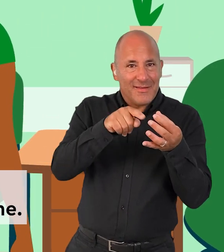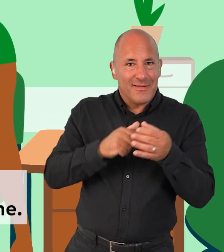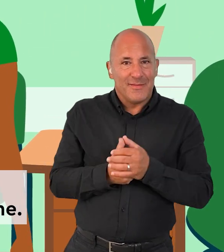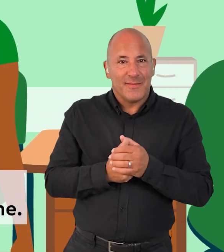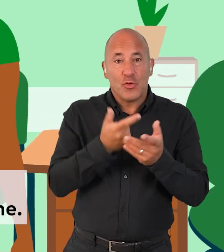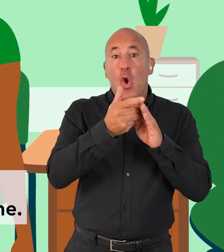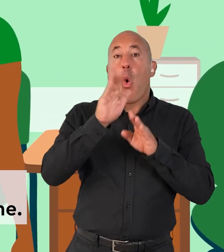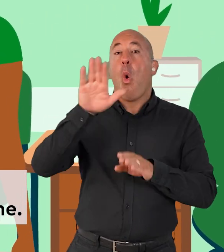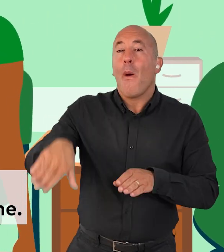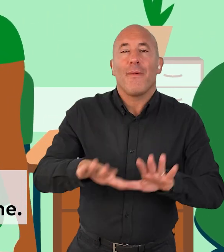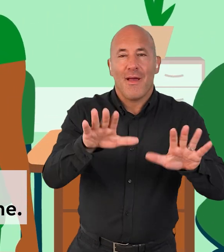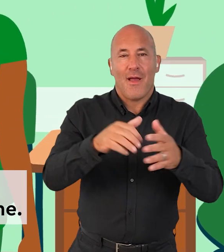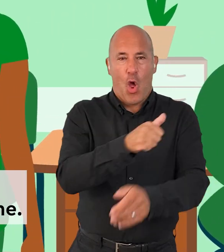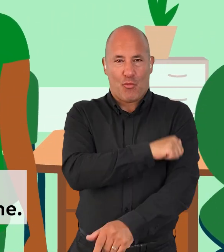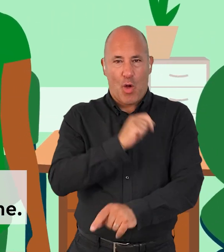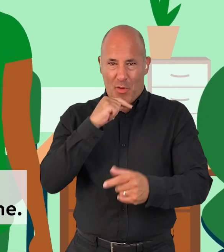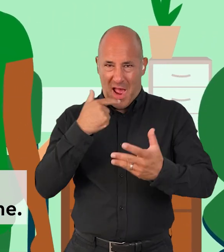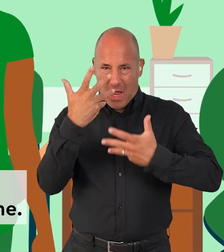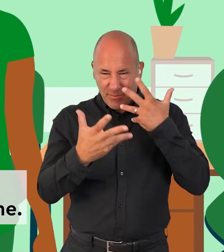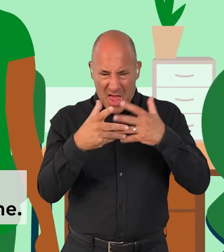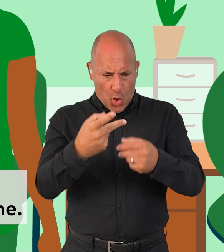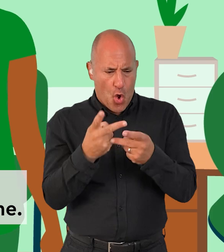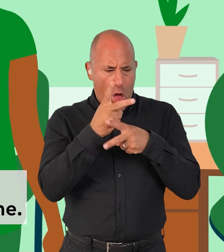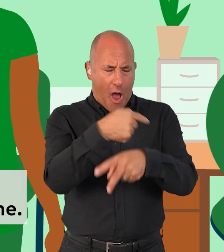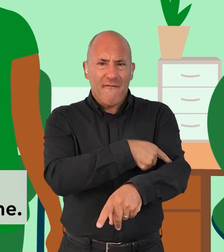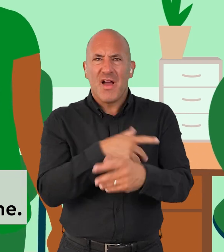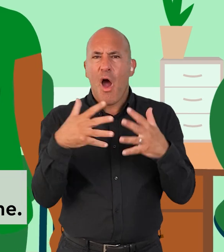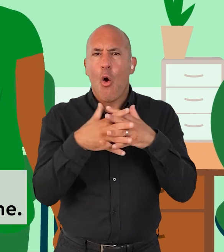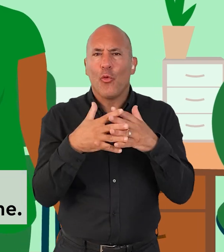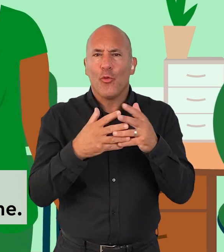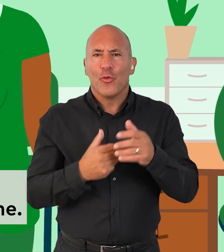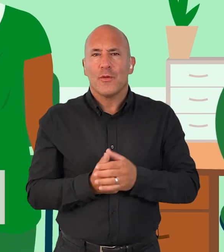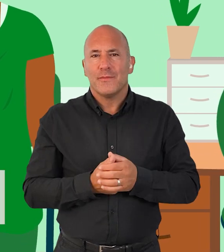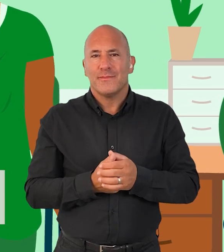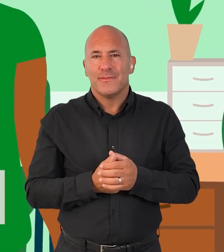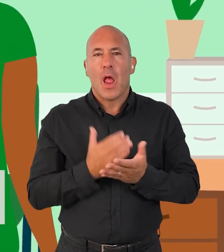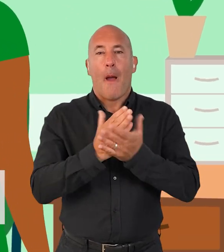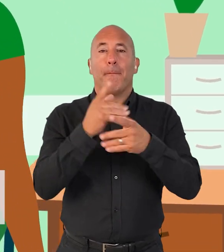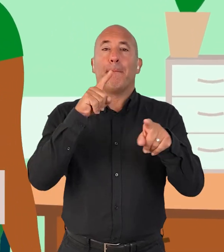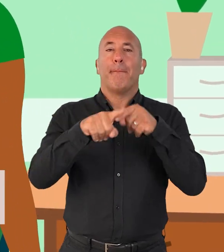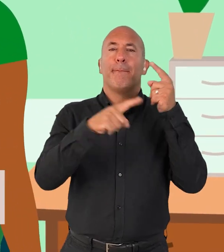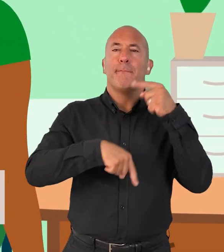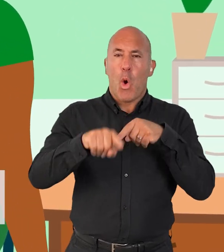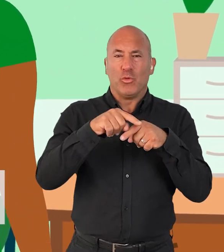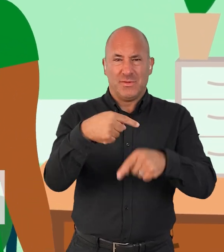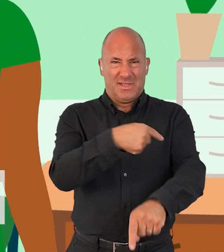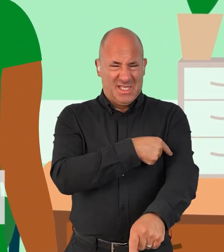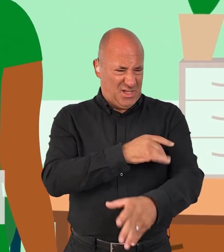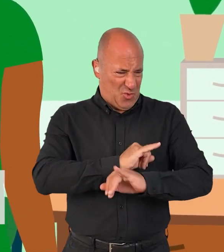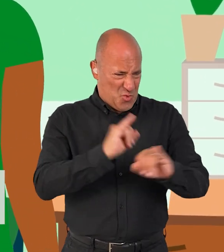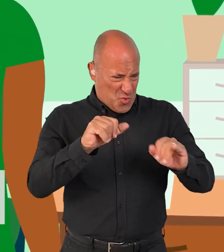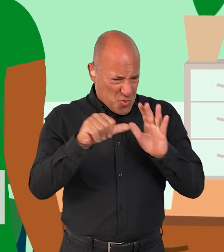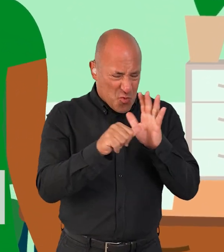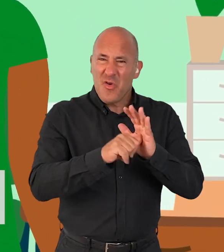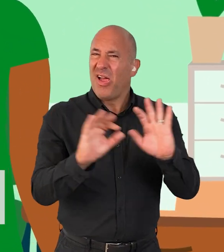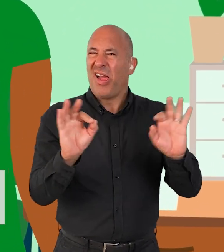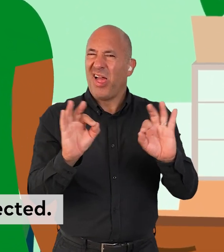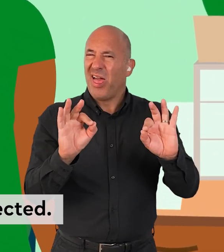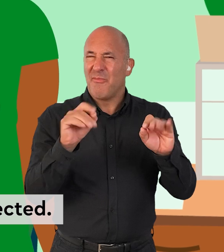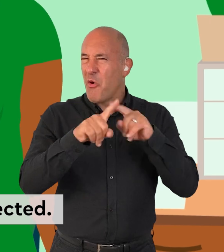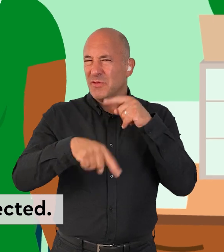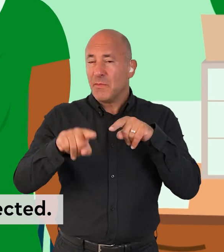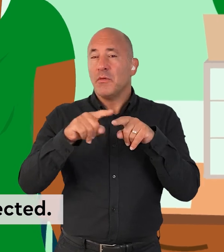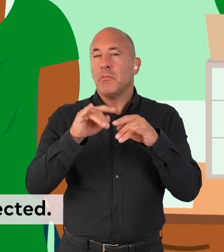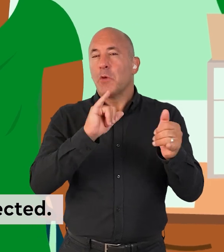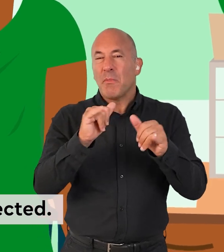Before you go home, the nurses will show you how to look after your PICC line. Most people don't have any serious problems with their PICC line,